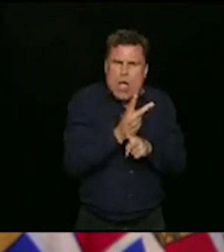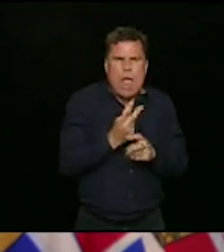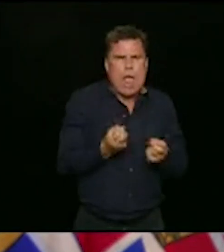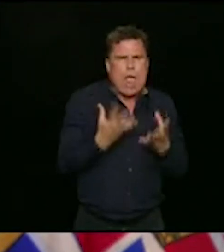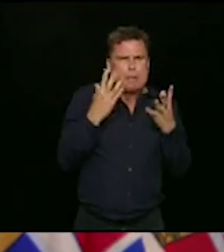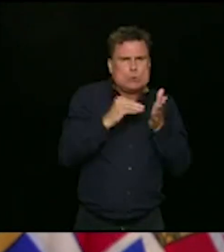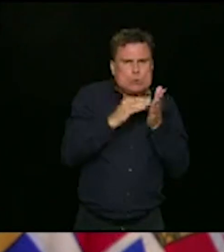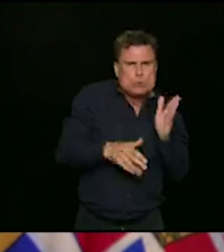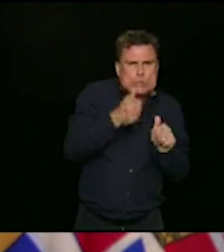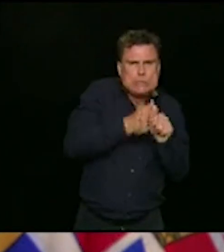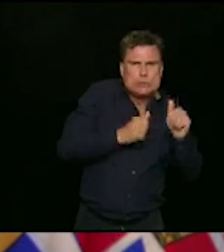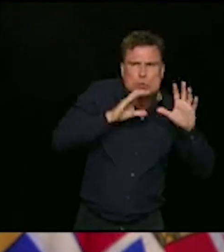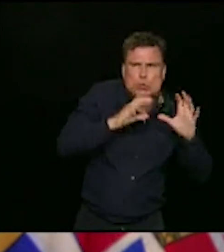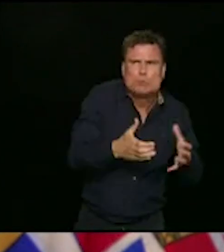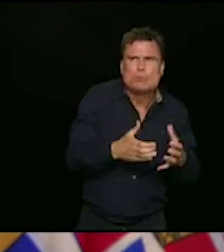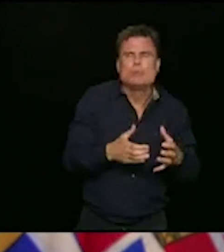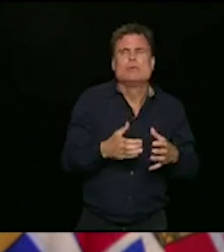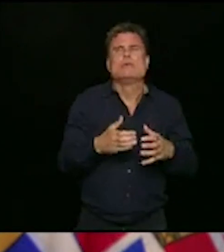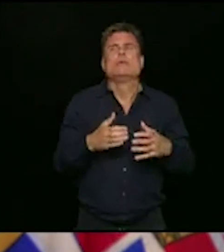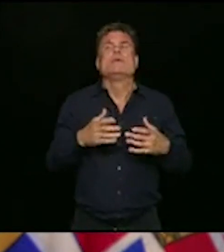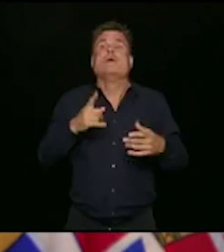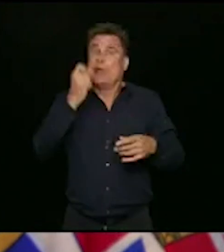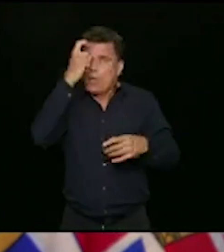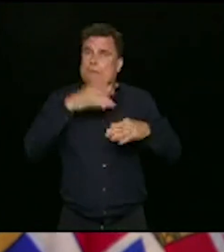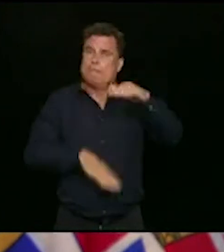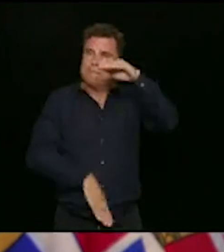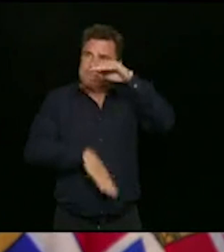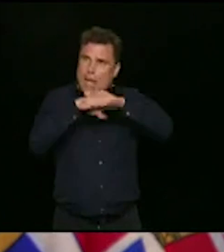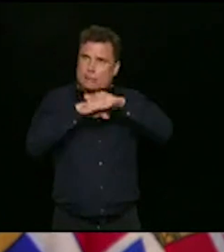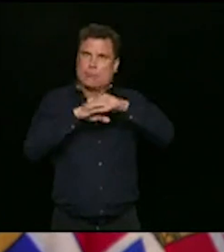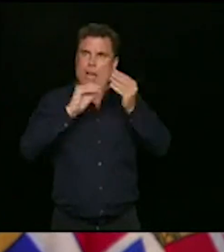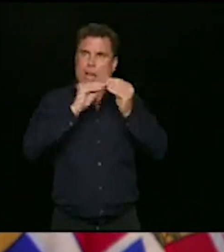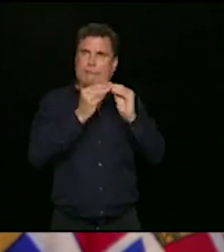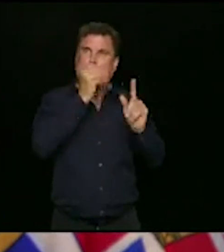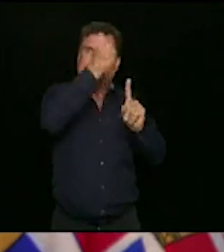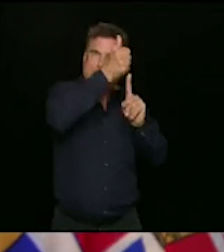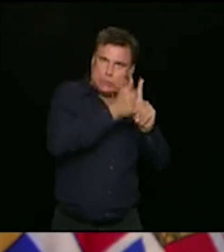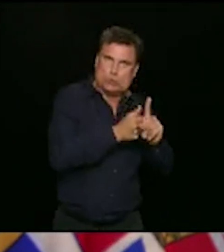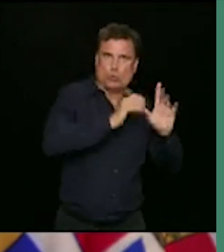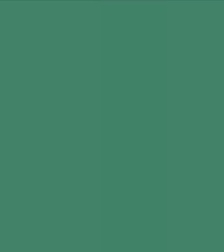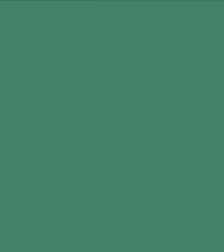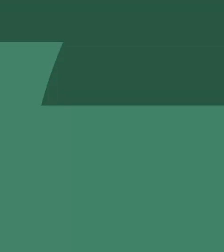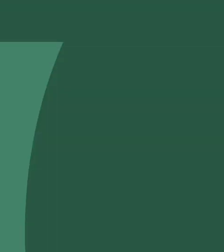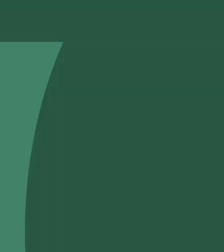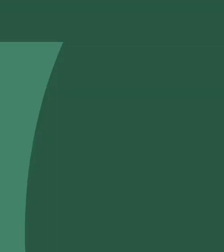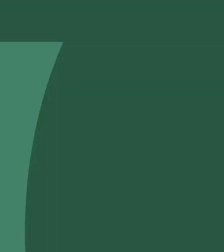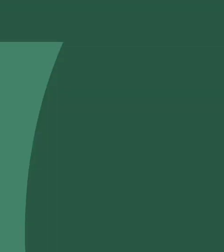numbers that they have. But we've set a maximum level of these learning groups.